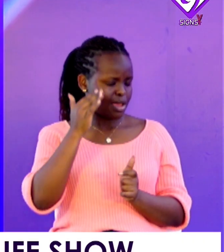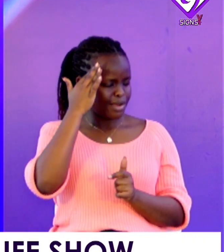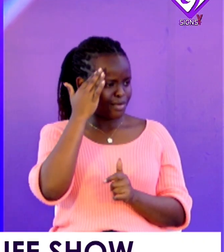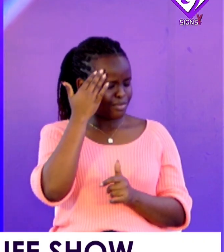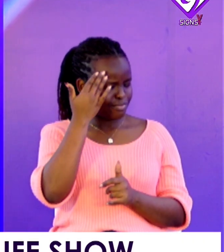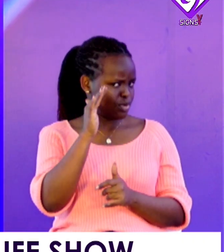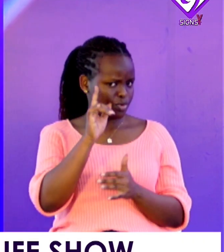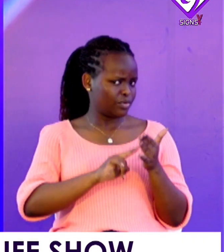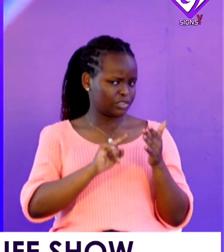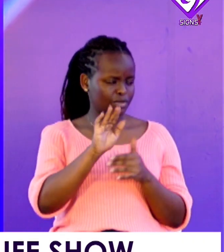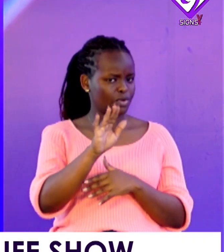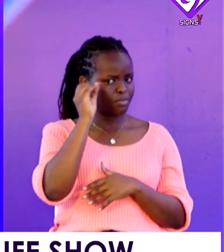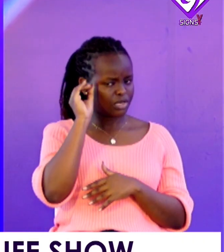that.